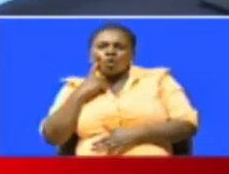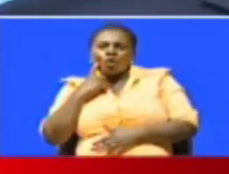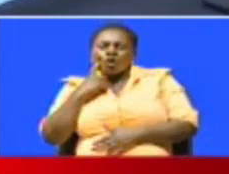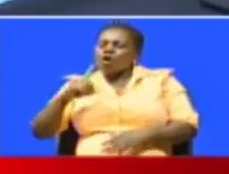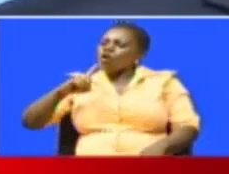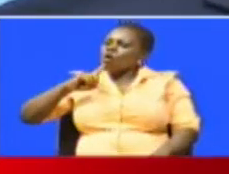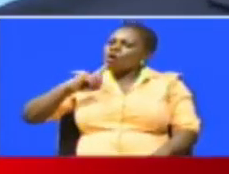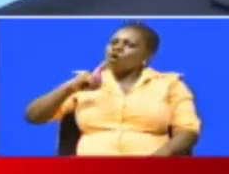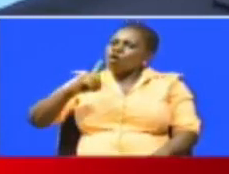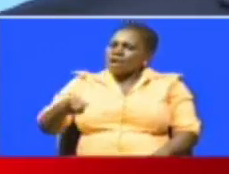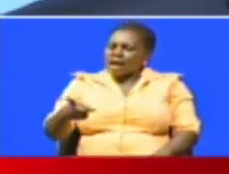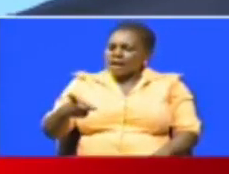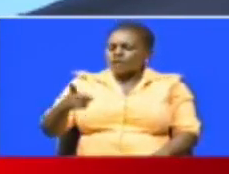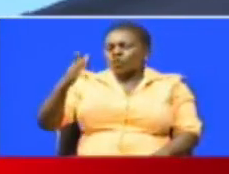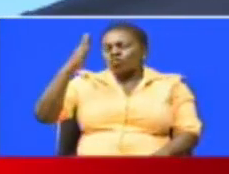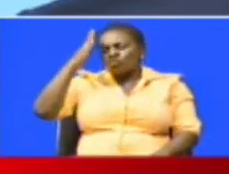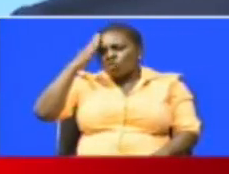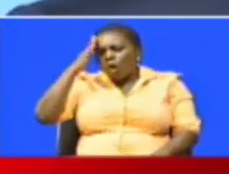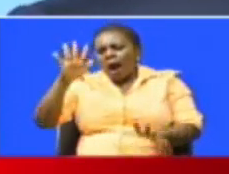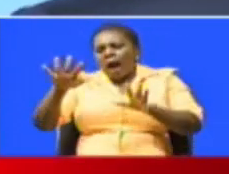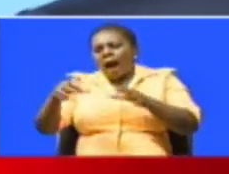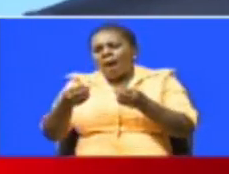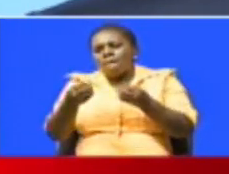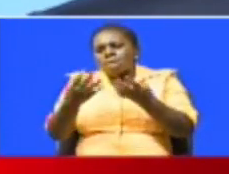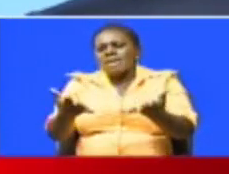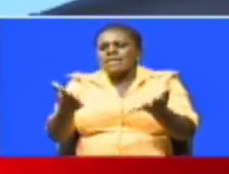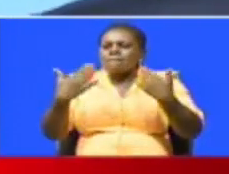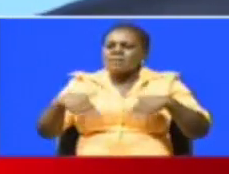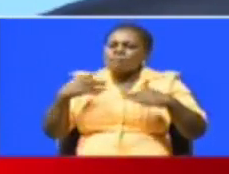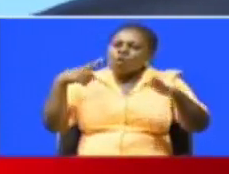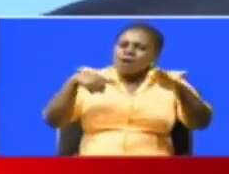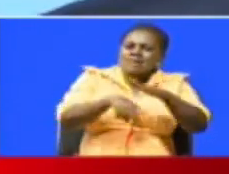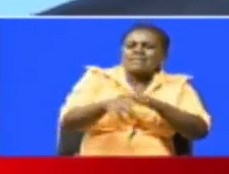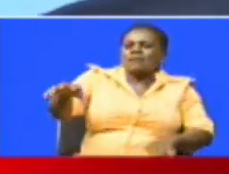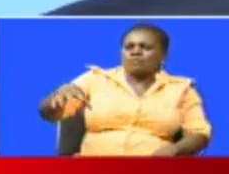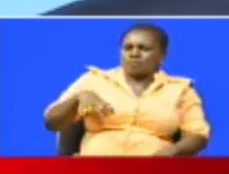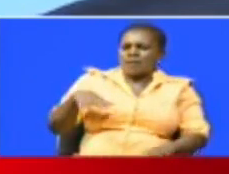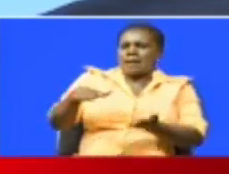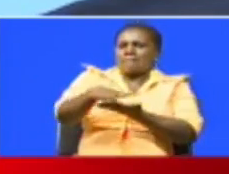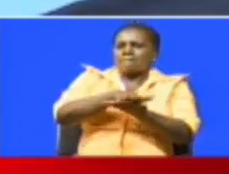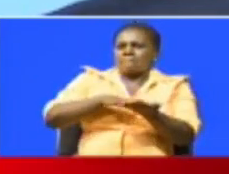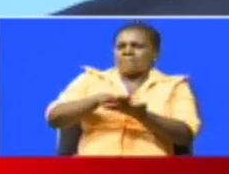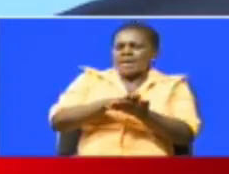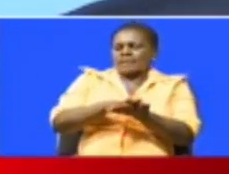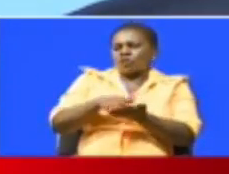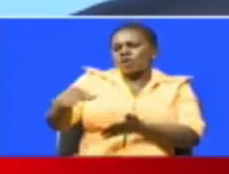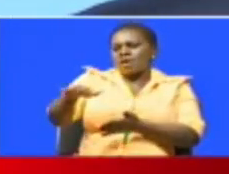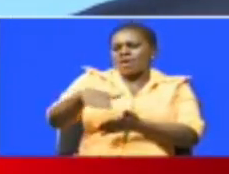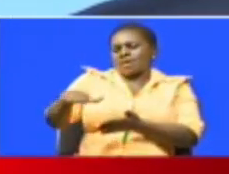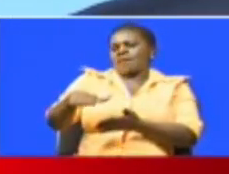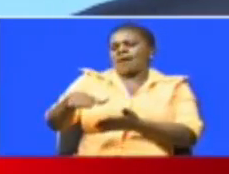are directed to determine the number of shoppers inside based on the size of their